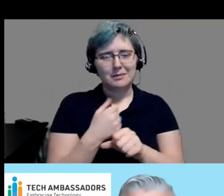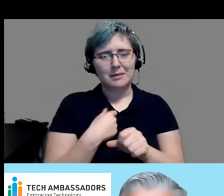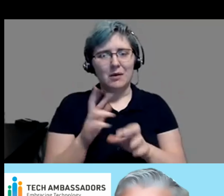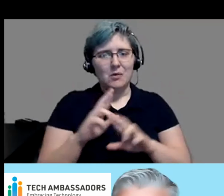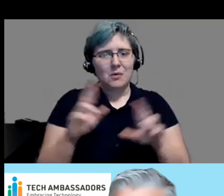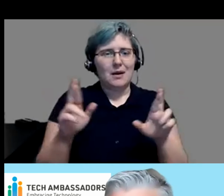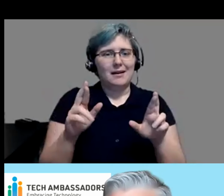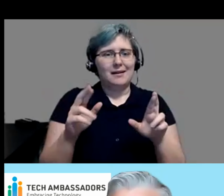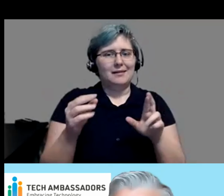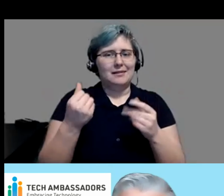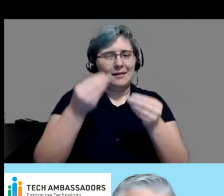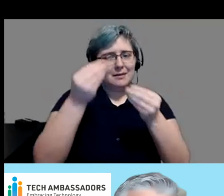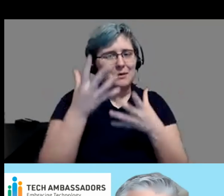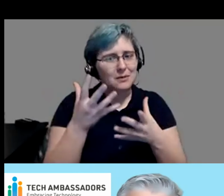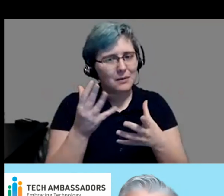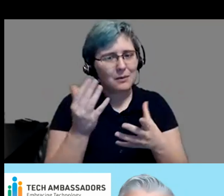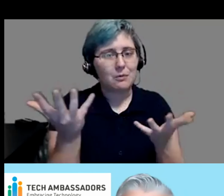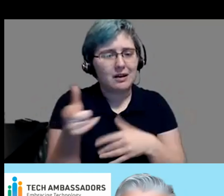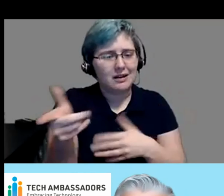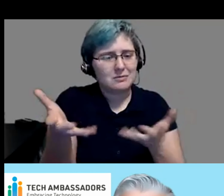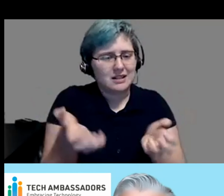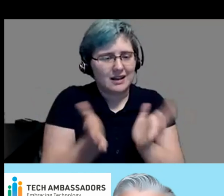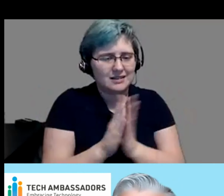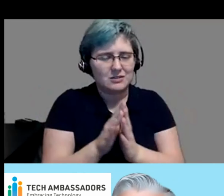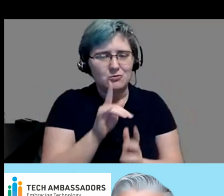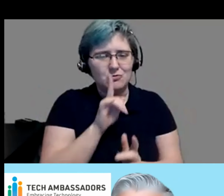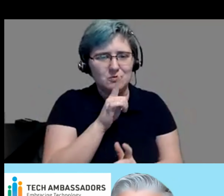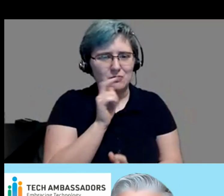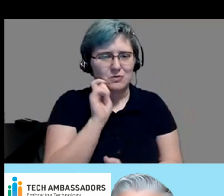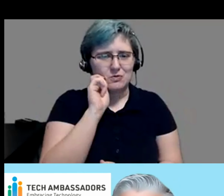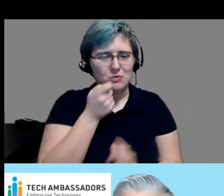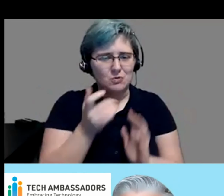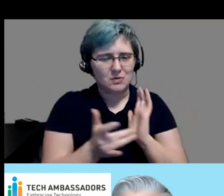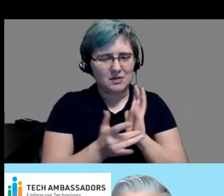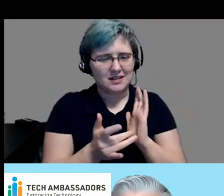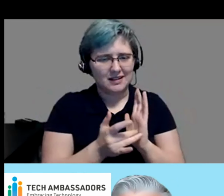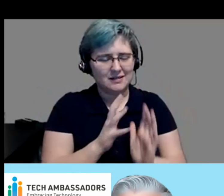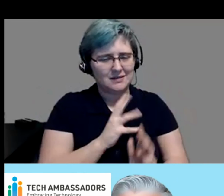ask about. It's a really, really cool technology.